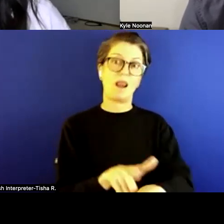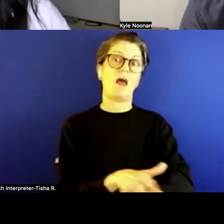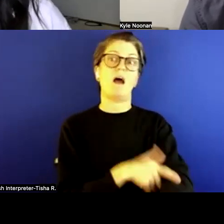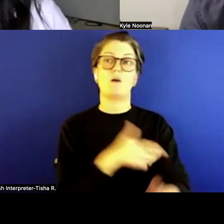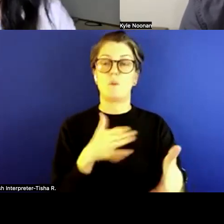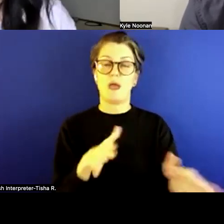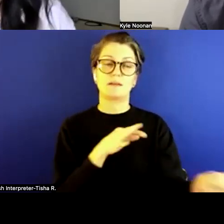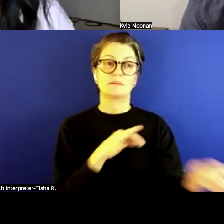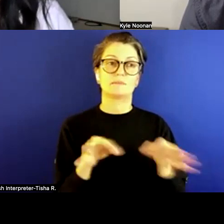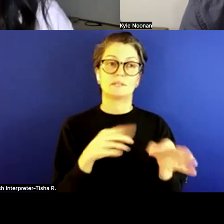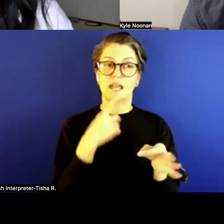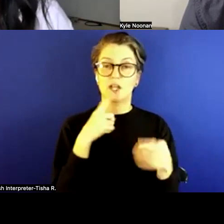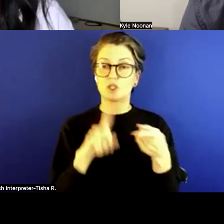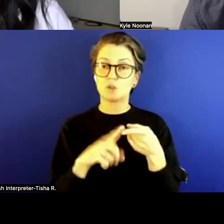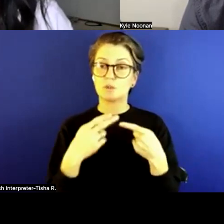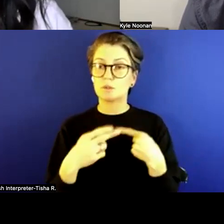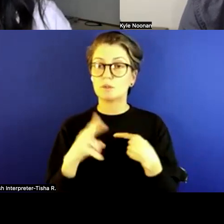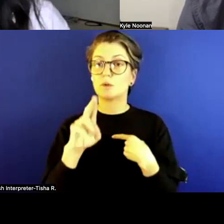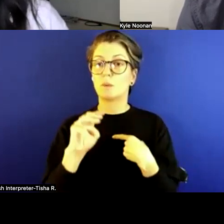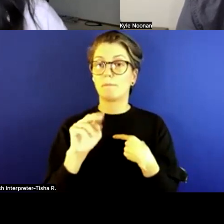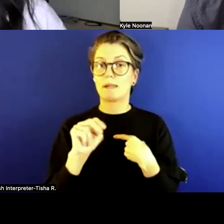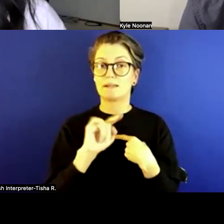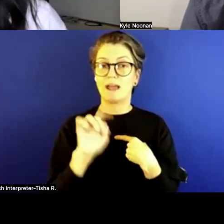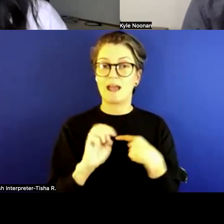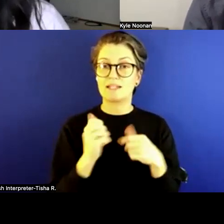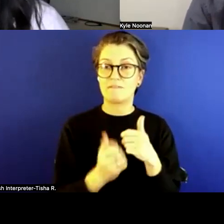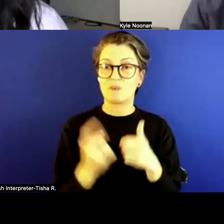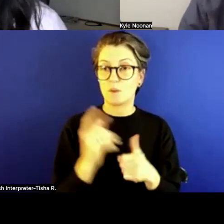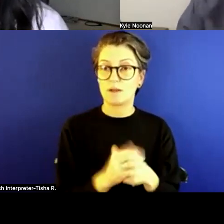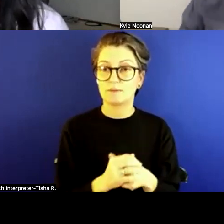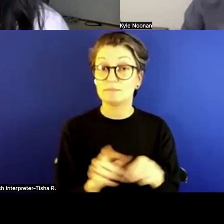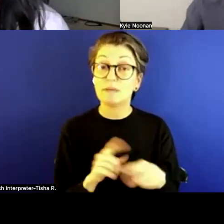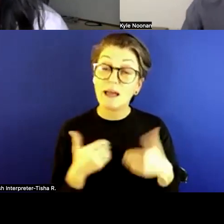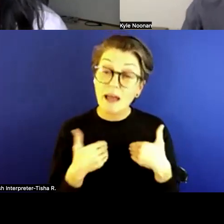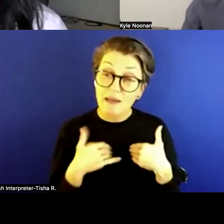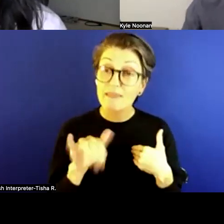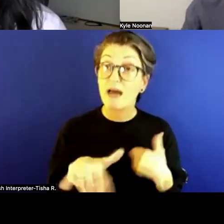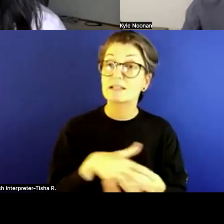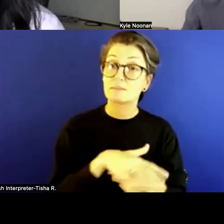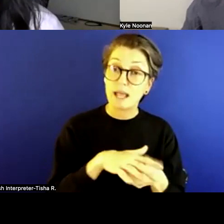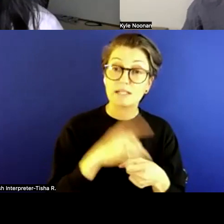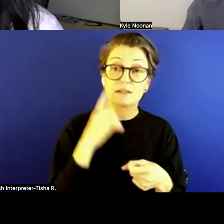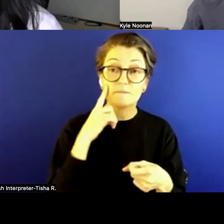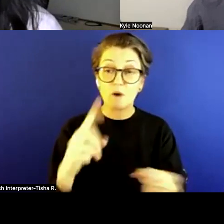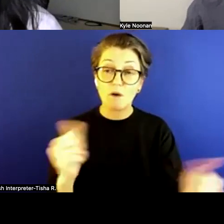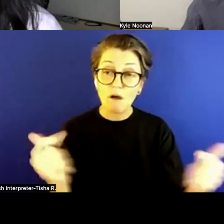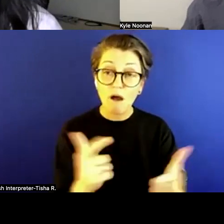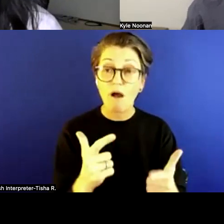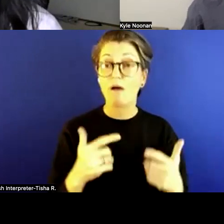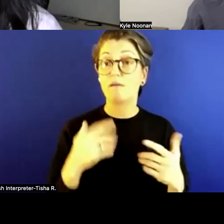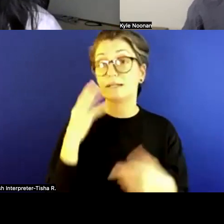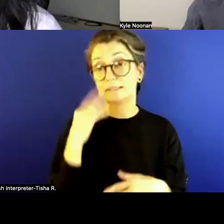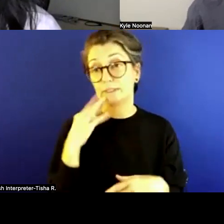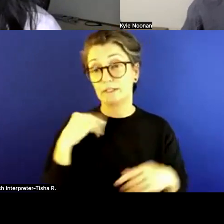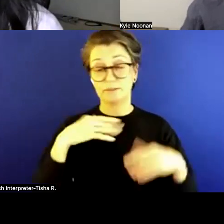of saying to humanize everyone, like Alex said. But holding that space for every lived experience, I think, is the way forward